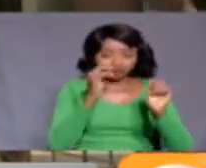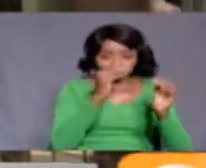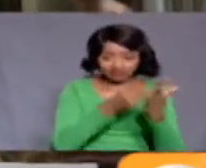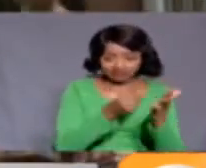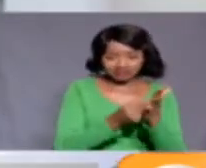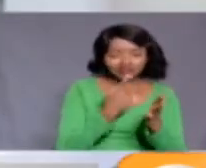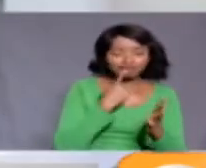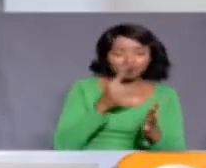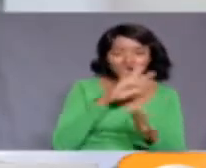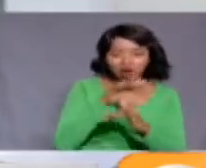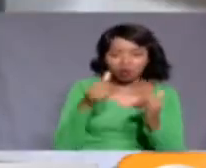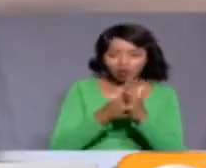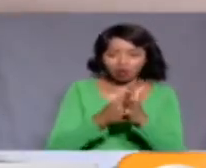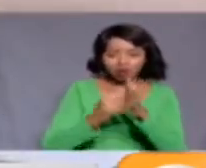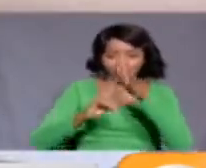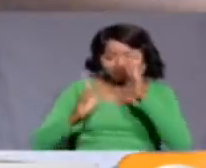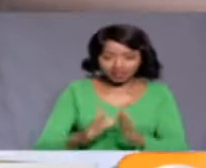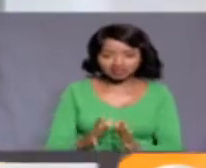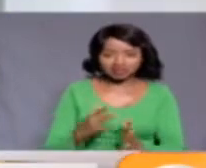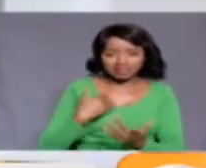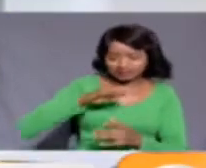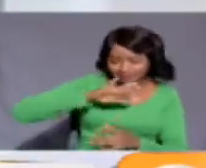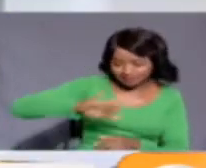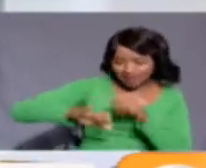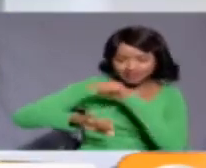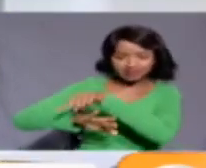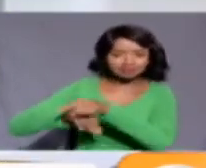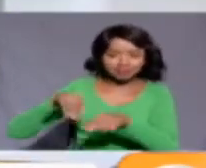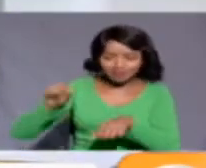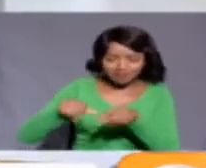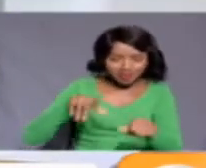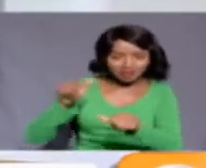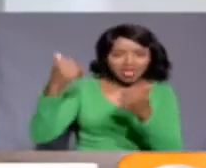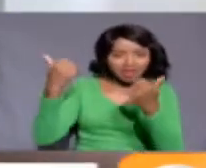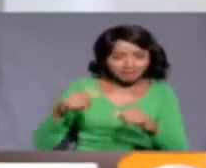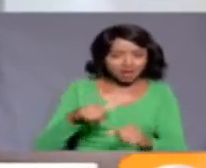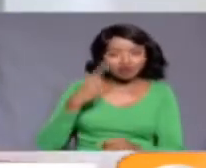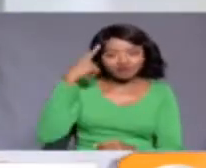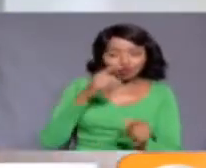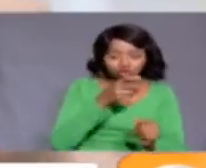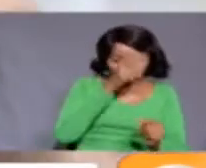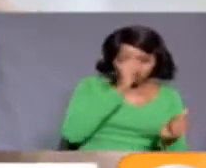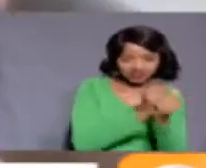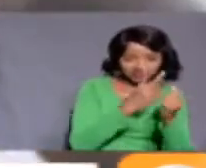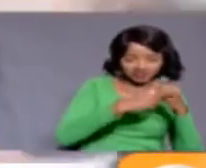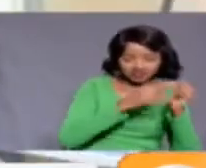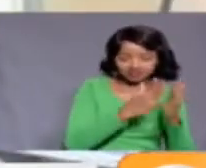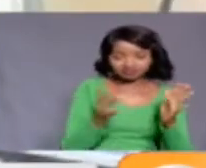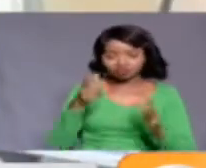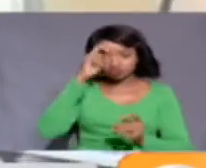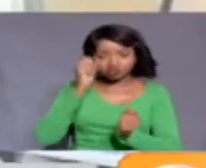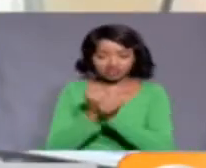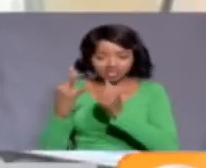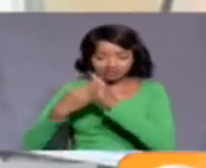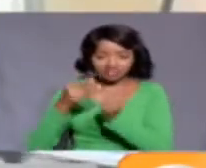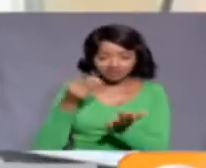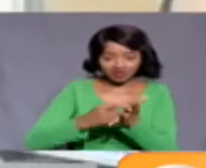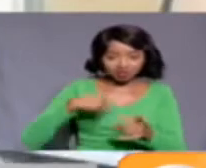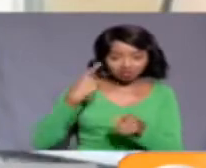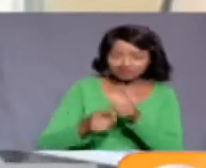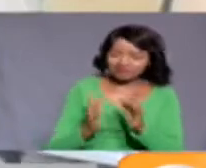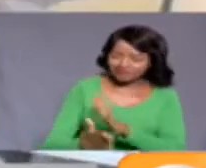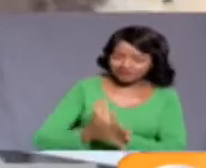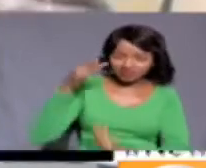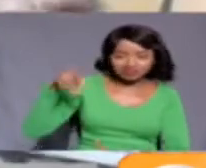government ministries to ensure that all leftover disbursement emanating from the 2017-2018 financial year were treated as fast